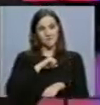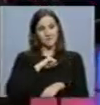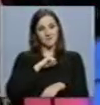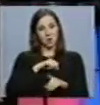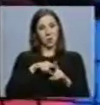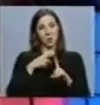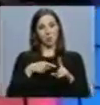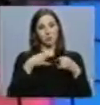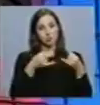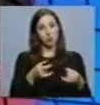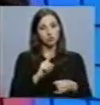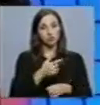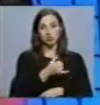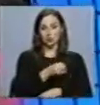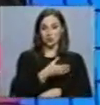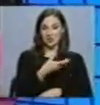year, but in